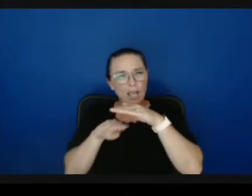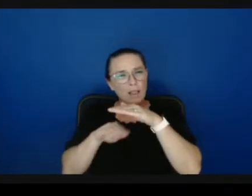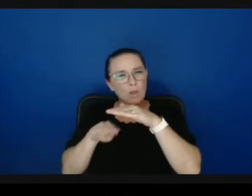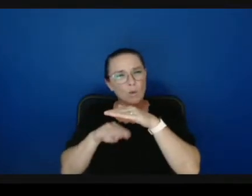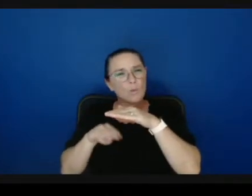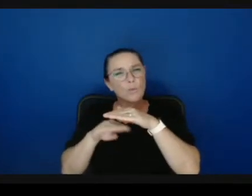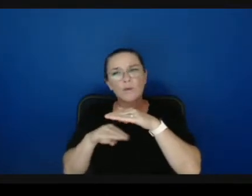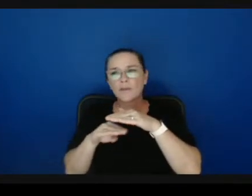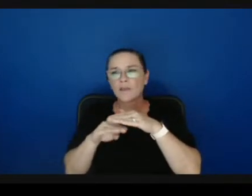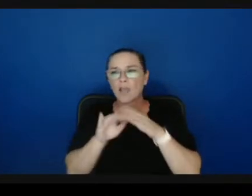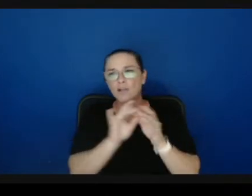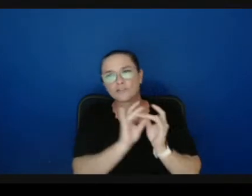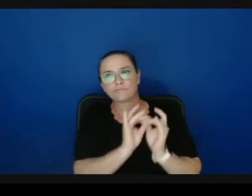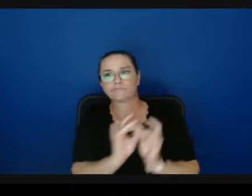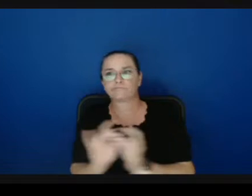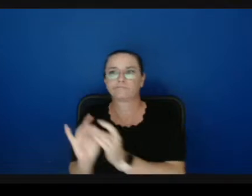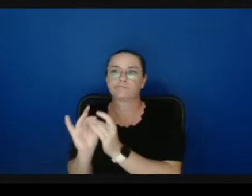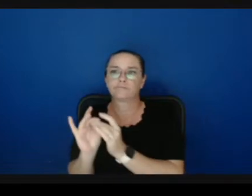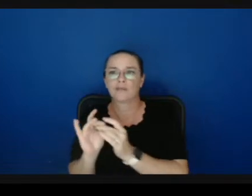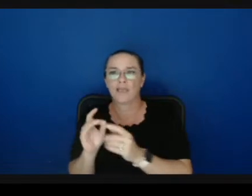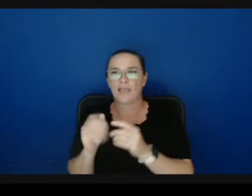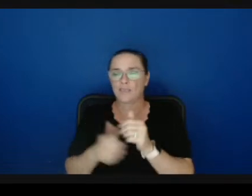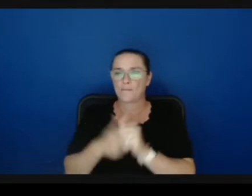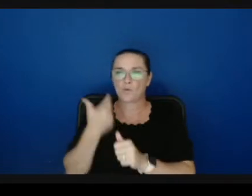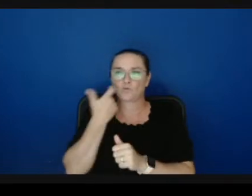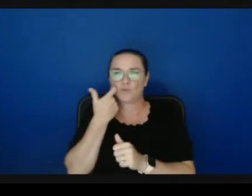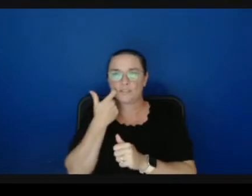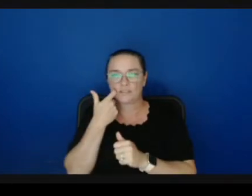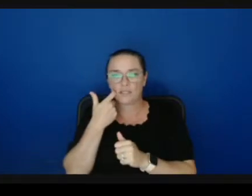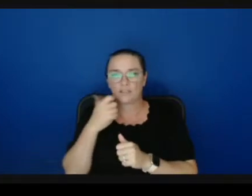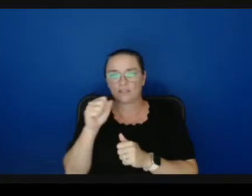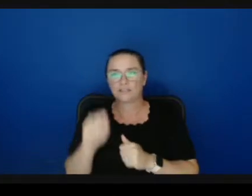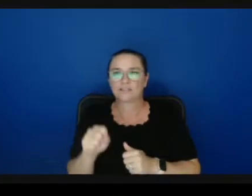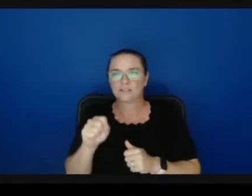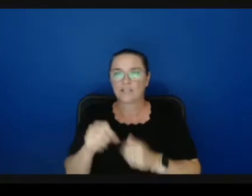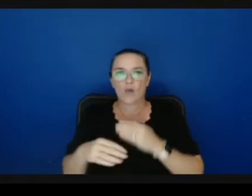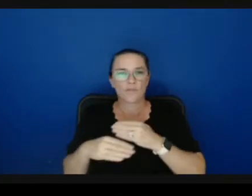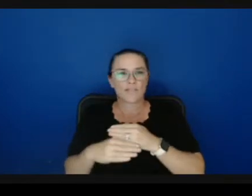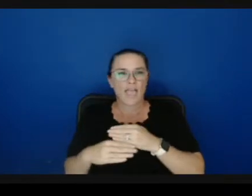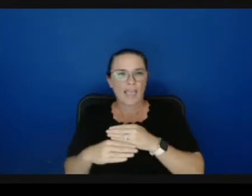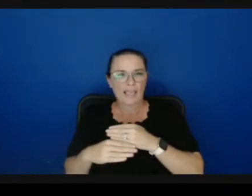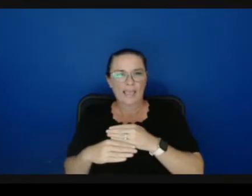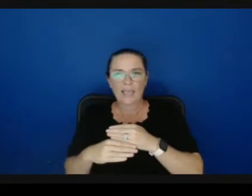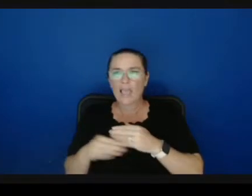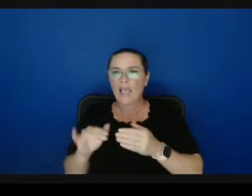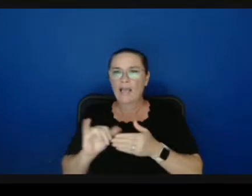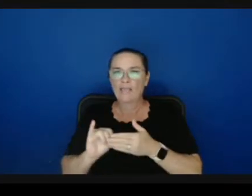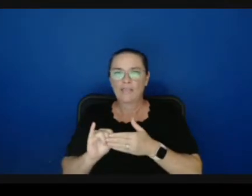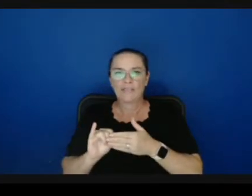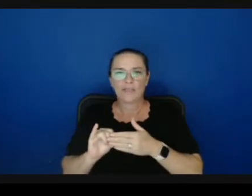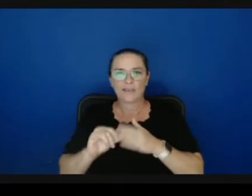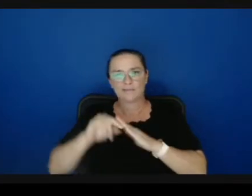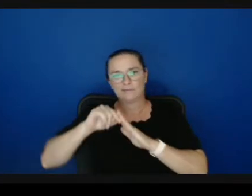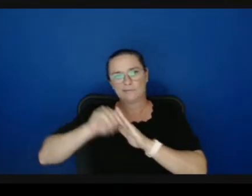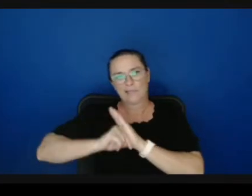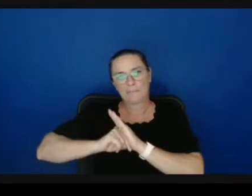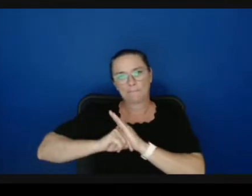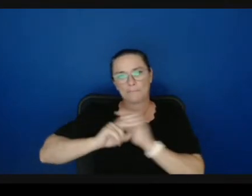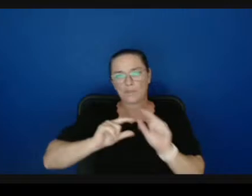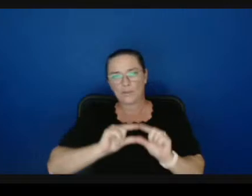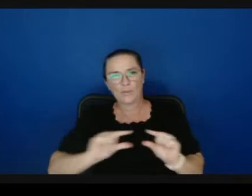recent South Flank event. And what we can maybe point out is that the deep earthquakes in Pahala are still